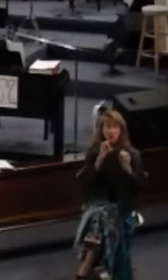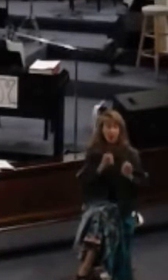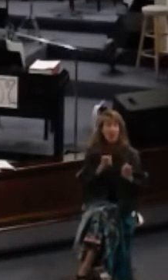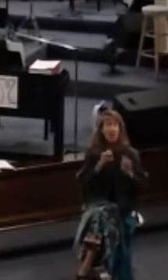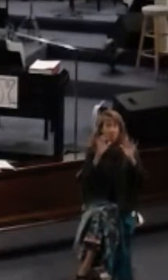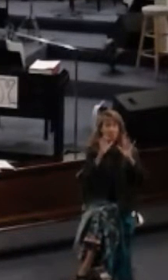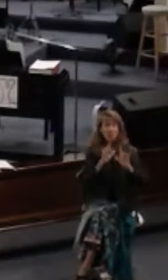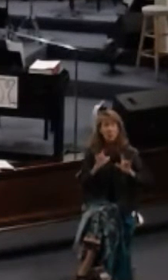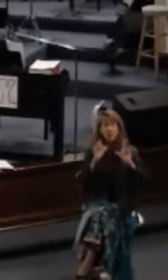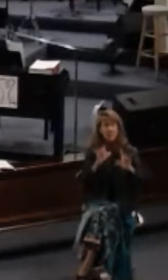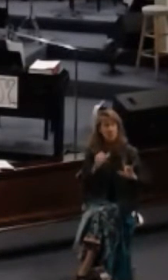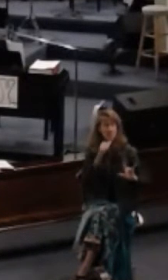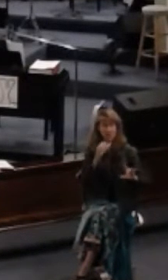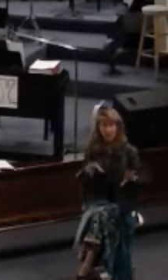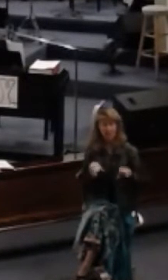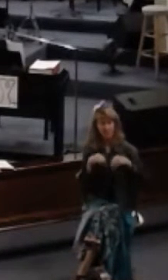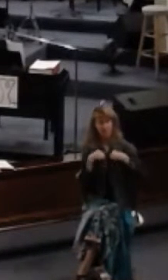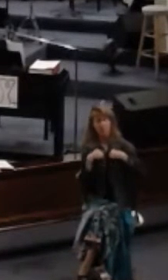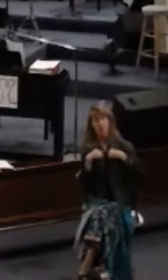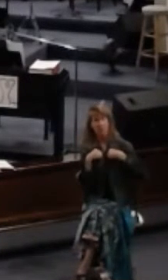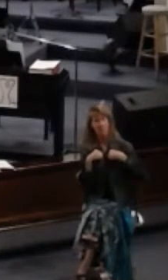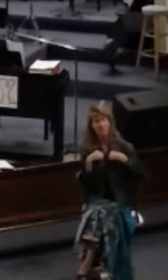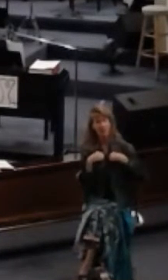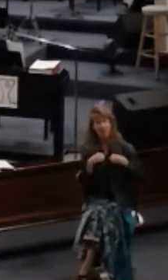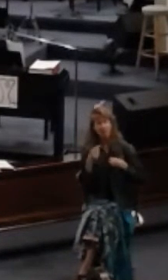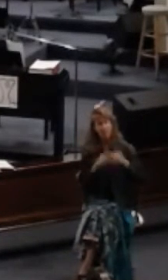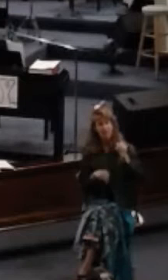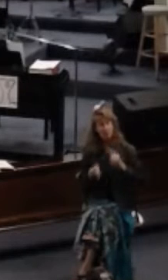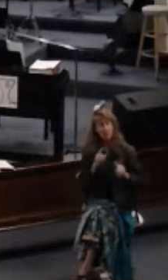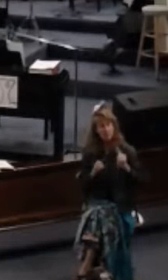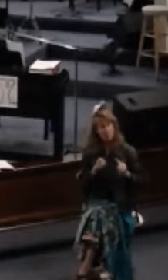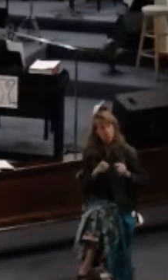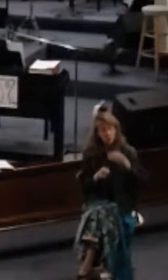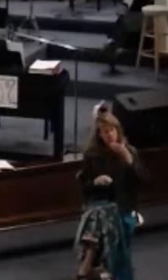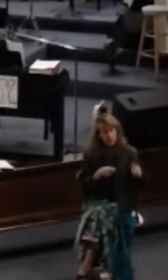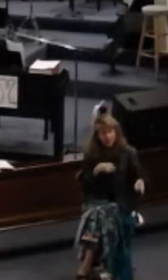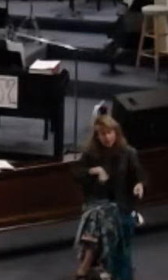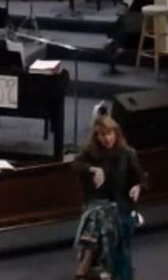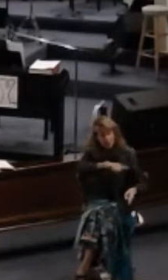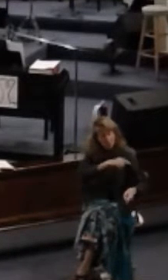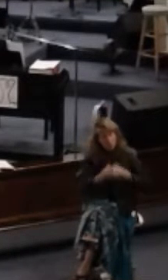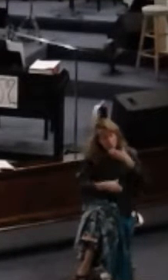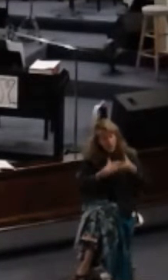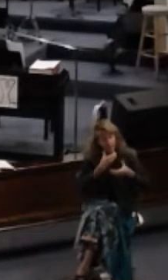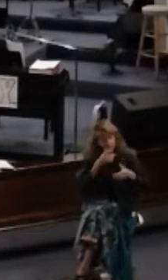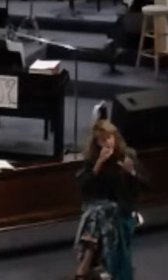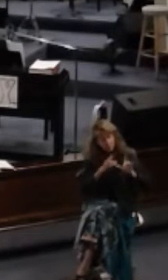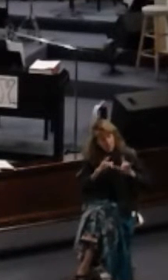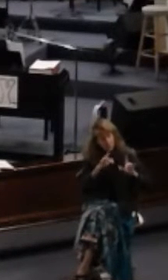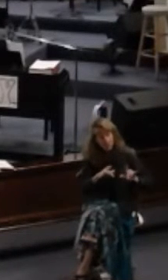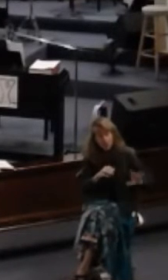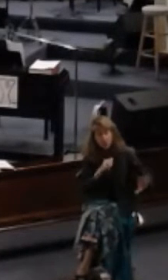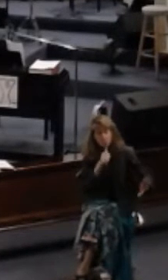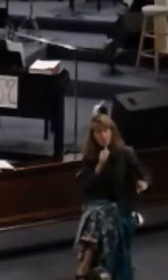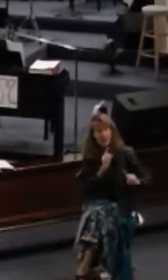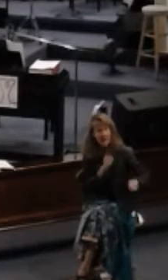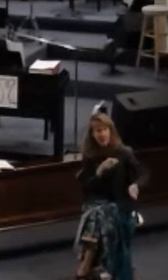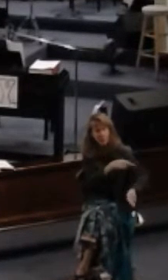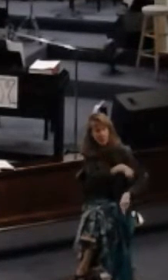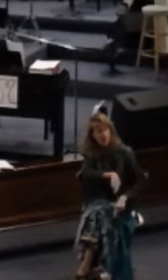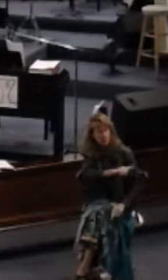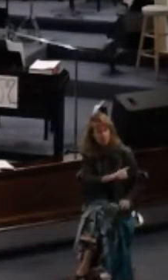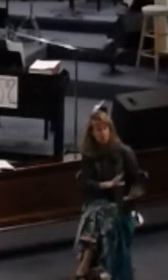was unreasonable and that the cry of the undeserving for mercy must go unanswered.